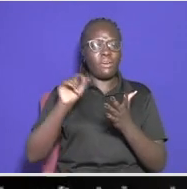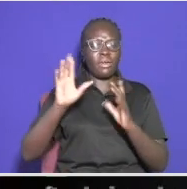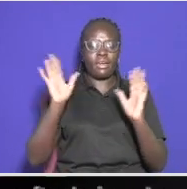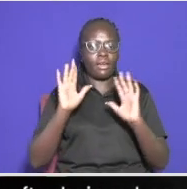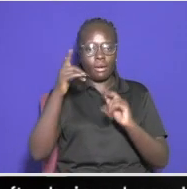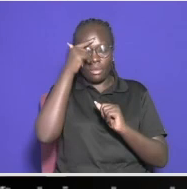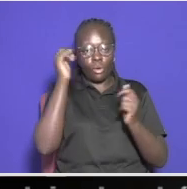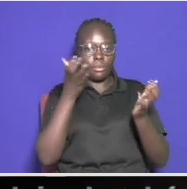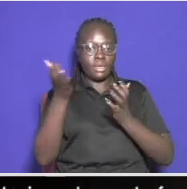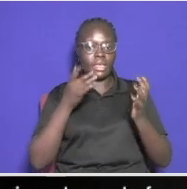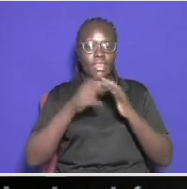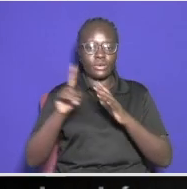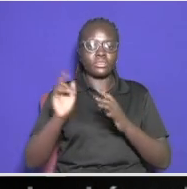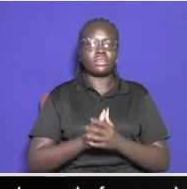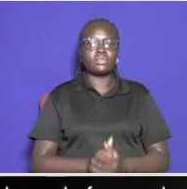it's a business that was starting,